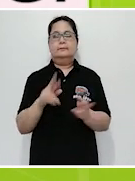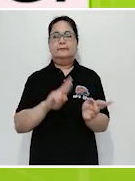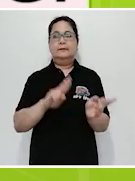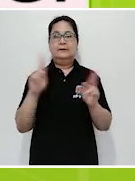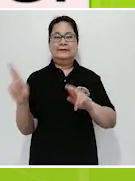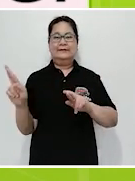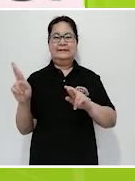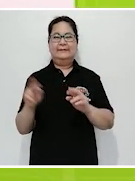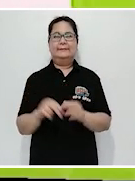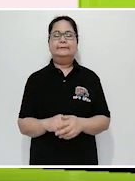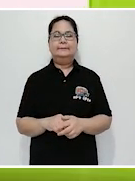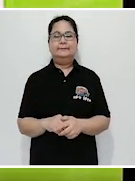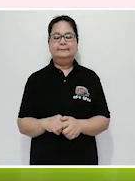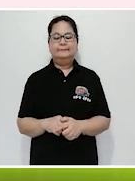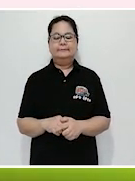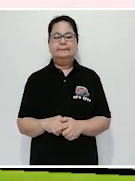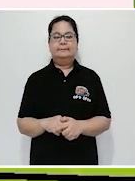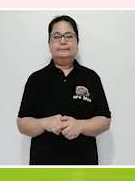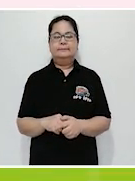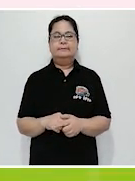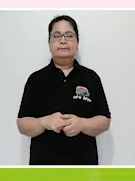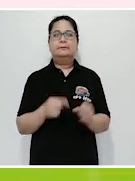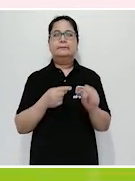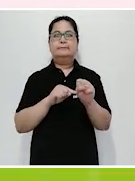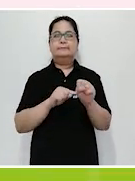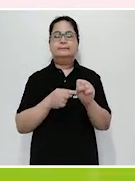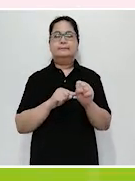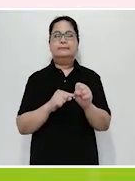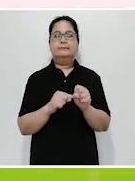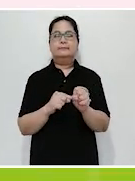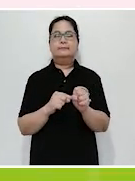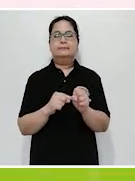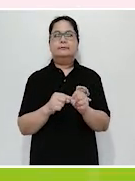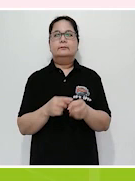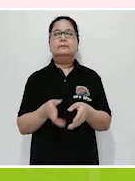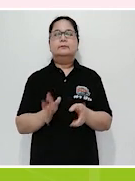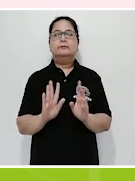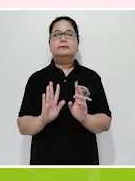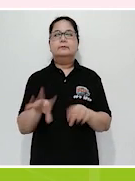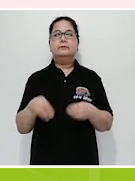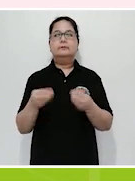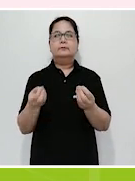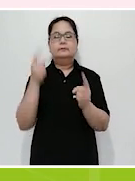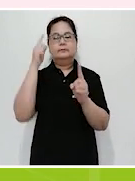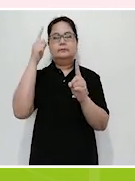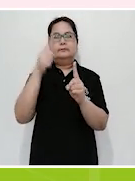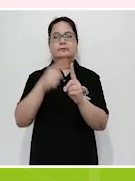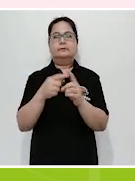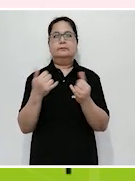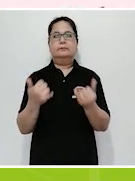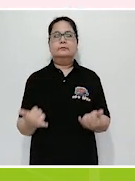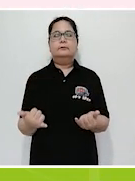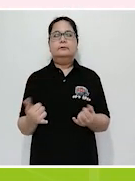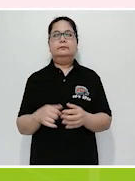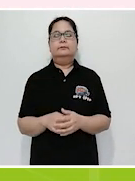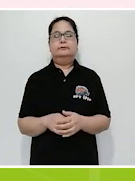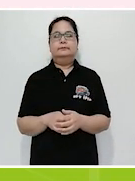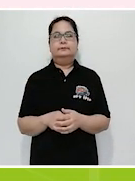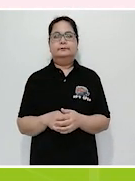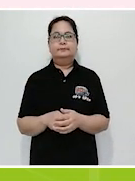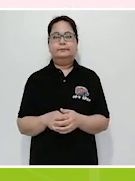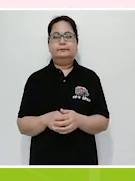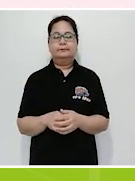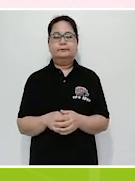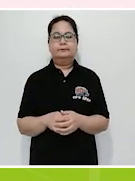Are you ready? To begin with, allow me to give you the objectives for today's lesson.